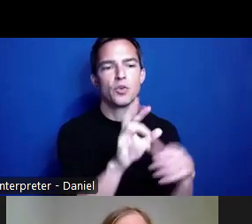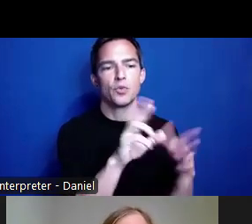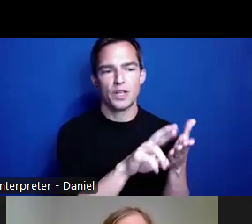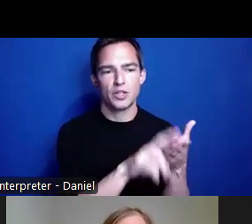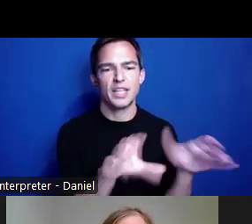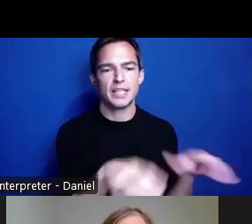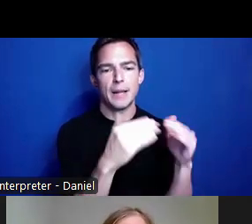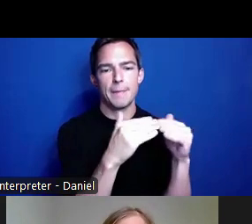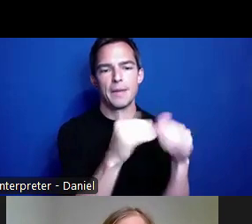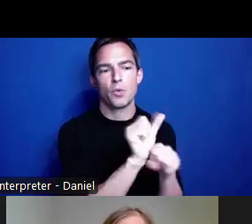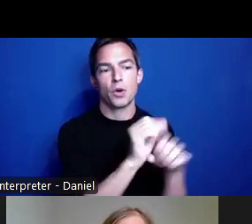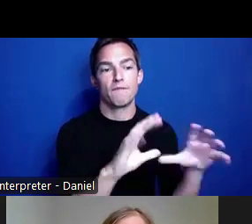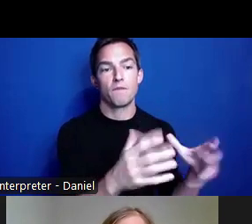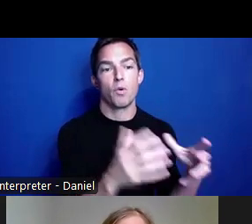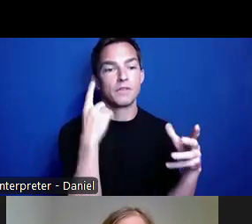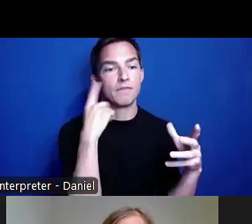peer workforce